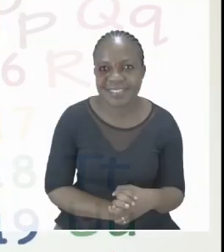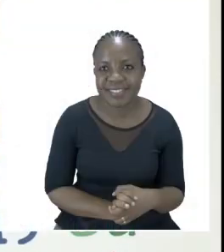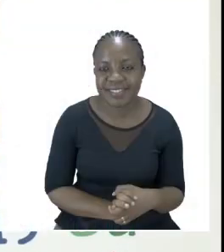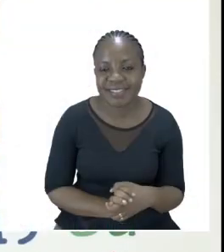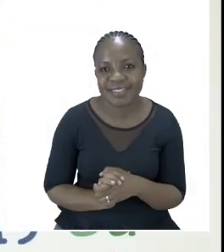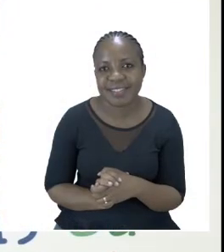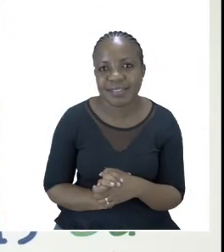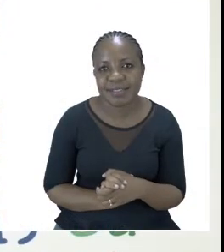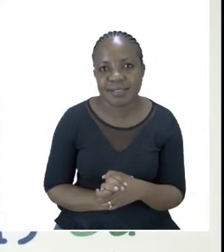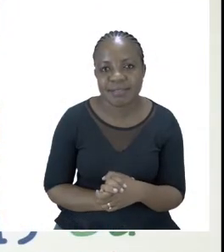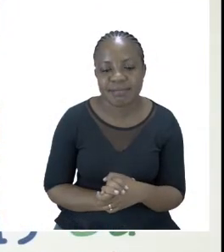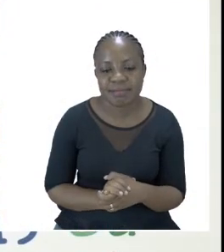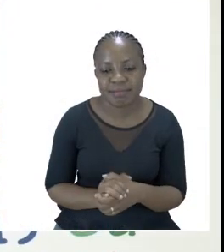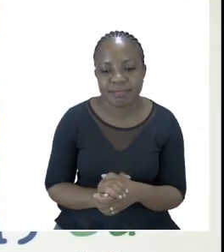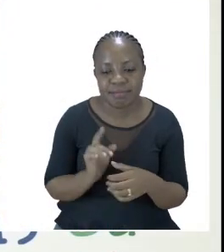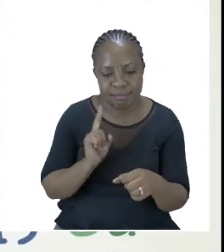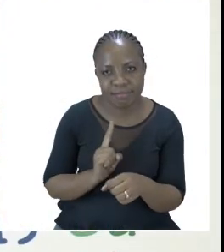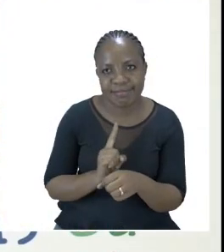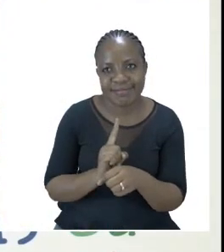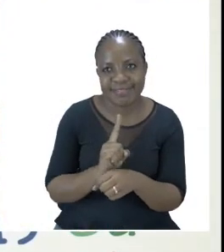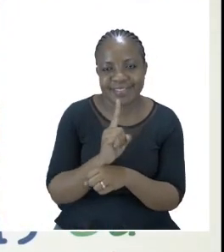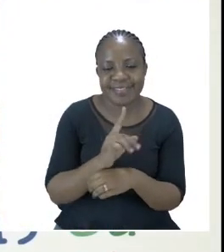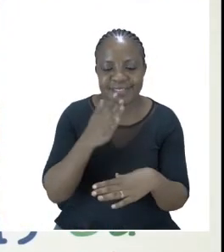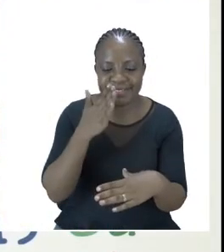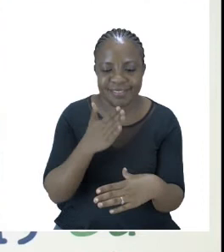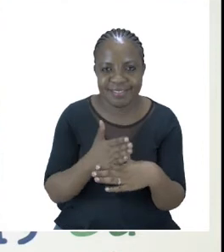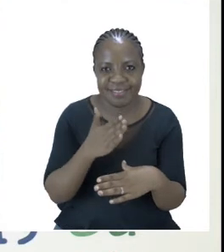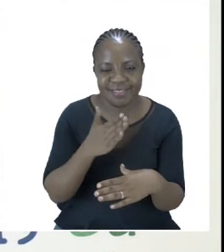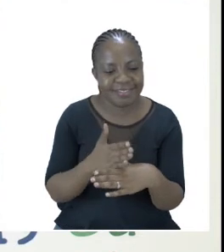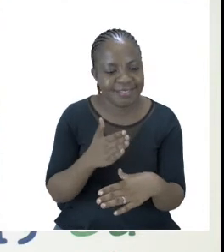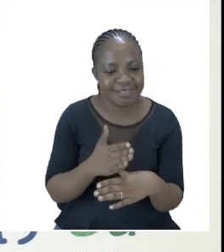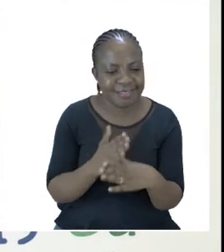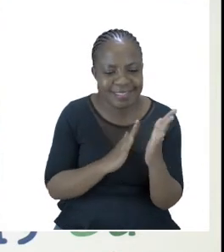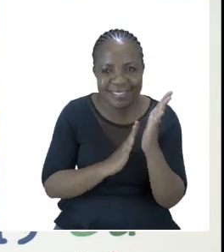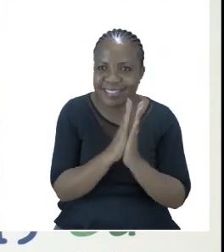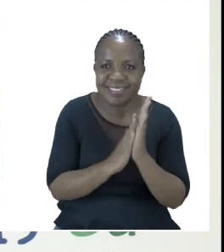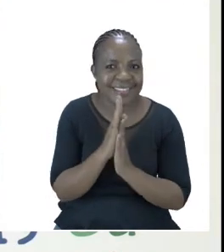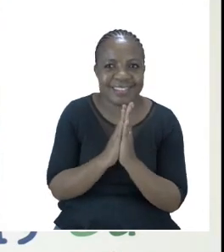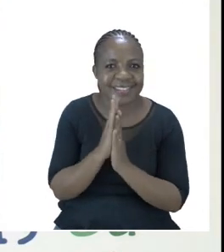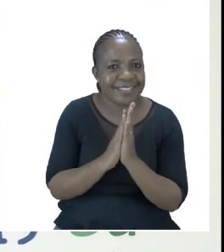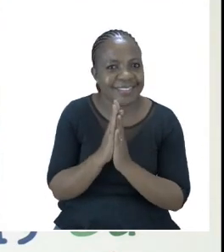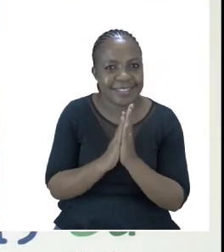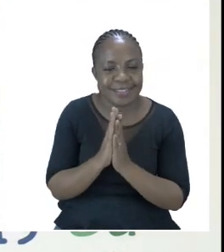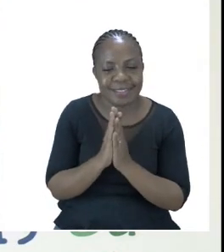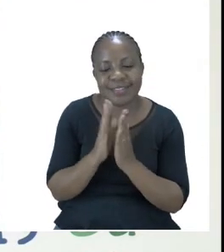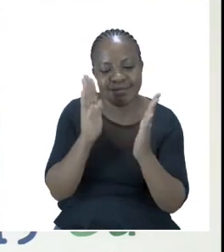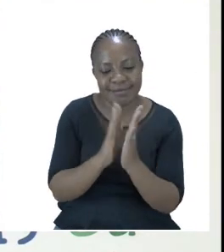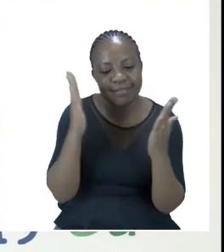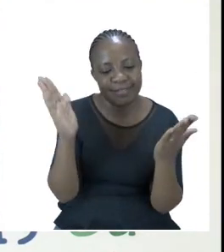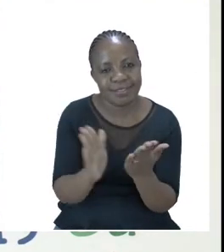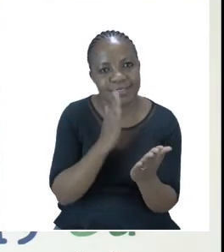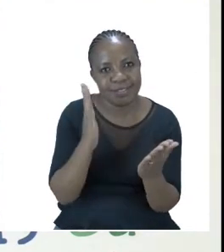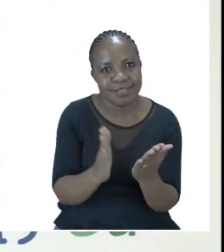For our first exercise, which is going to be very exciting, please turn to